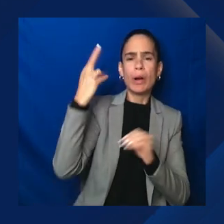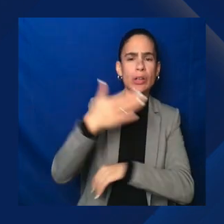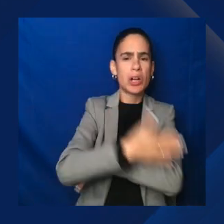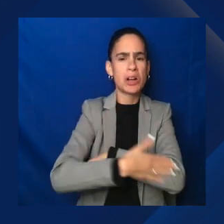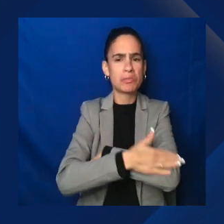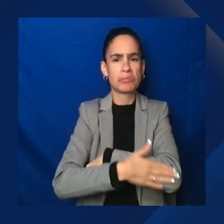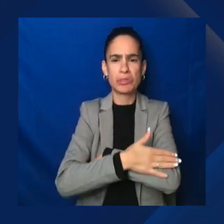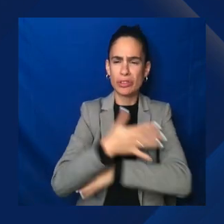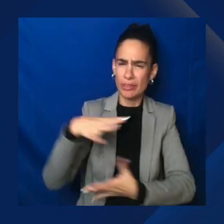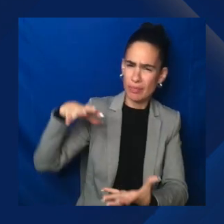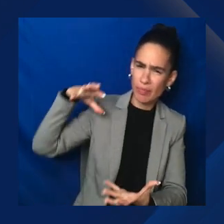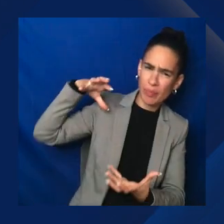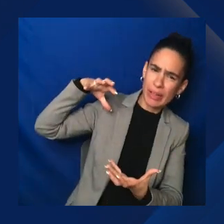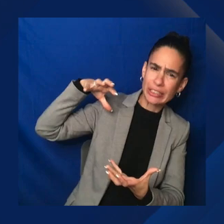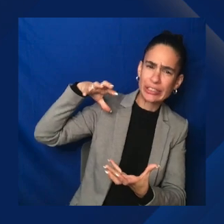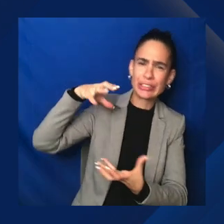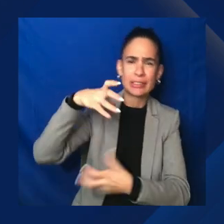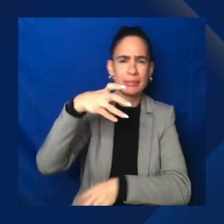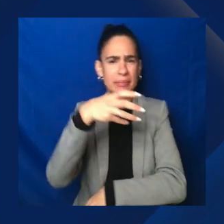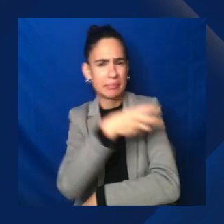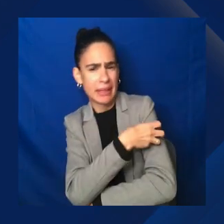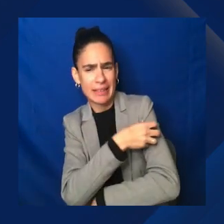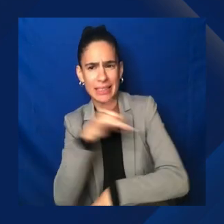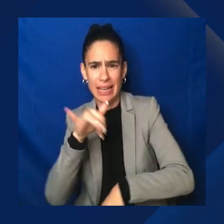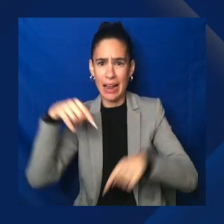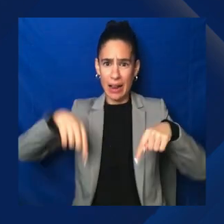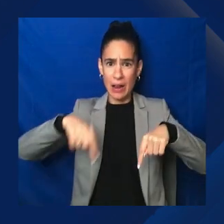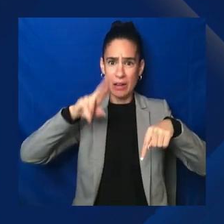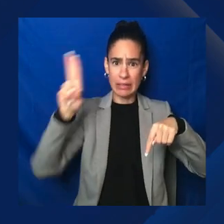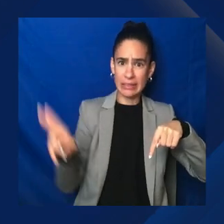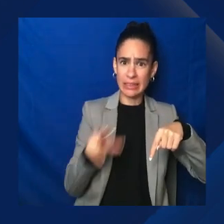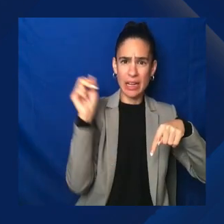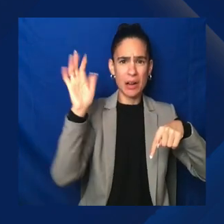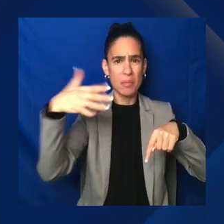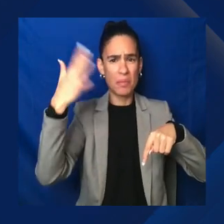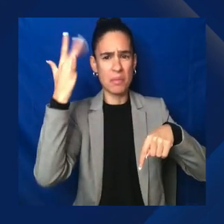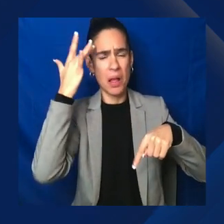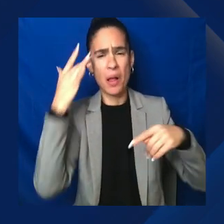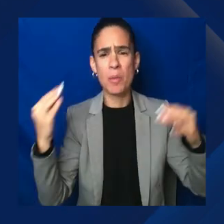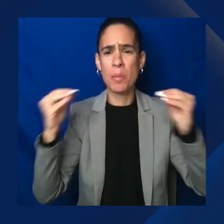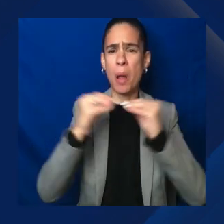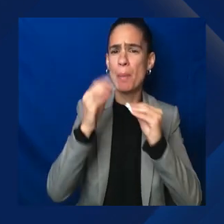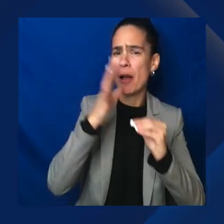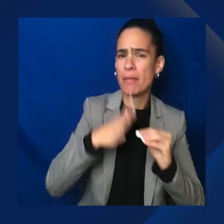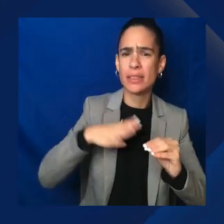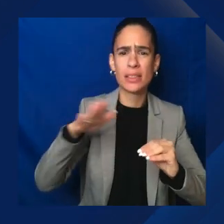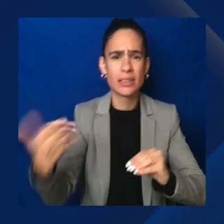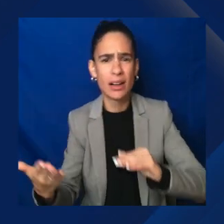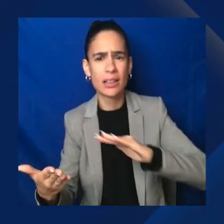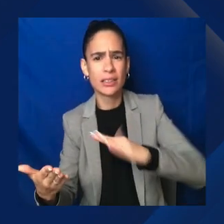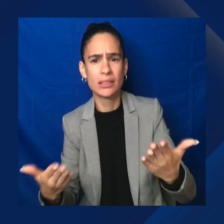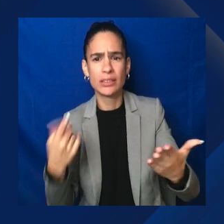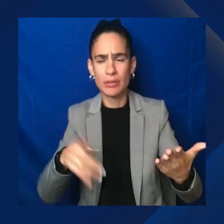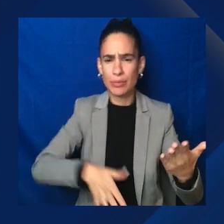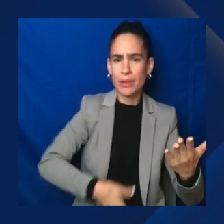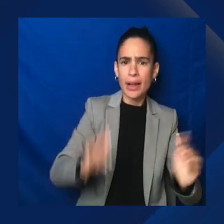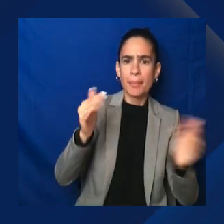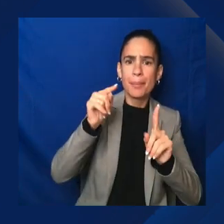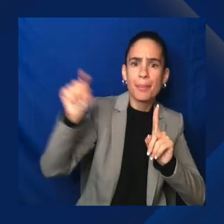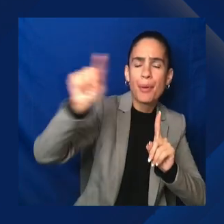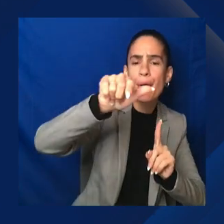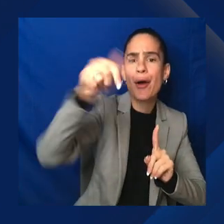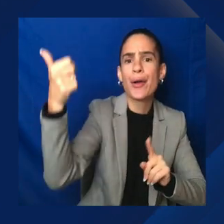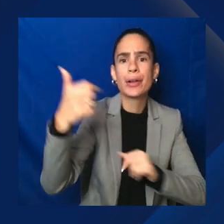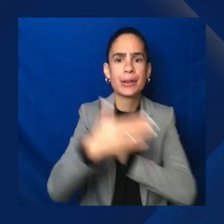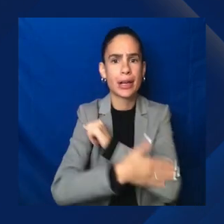America, more women should die during pregnancy than in any other developed nation. There is